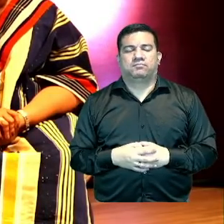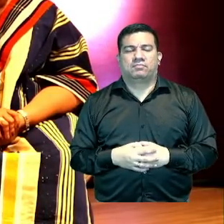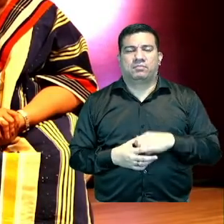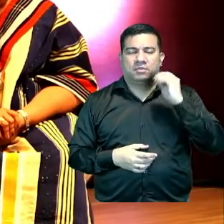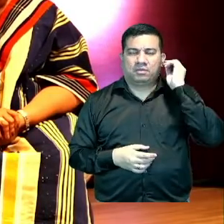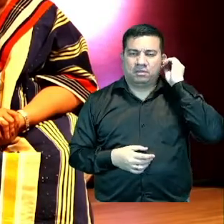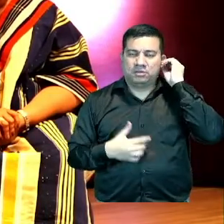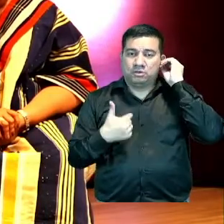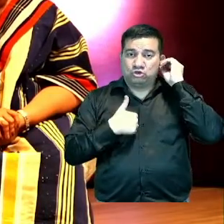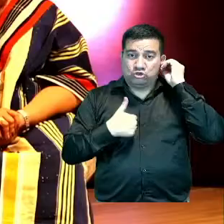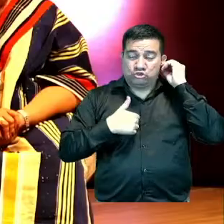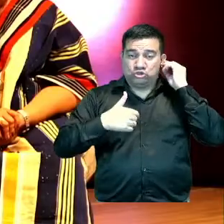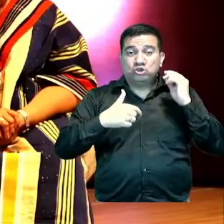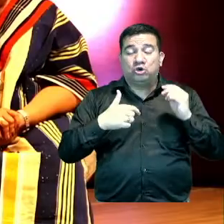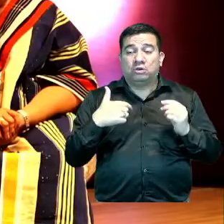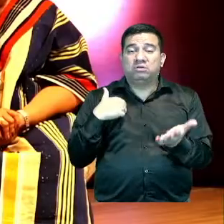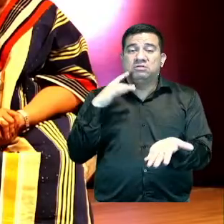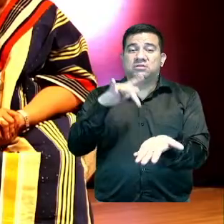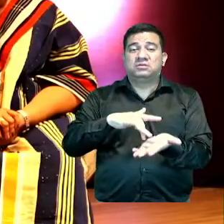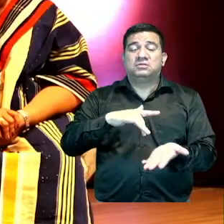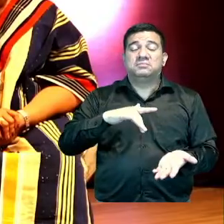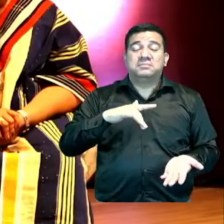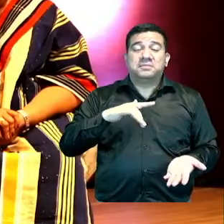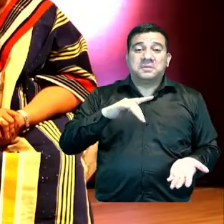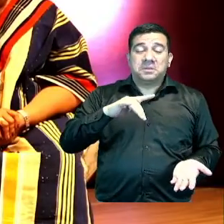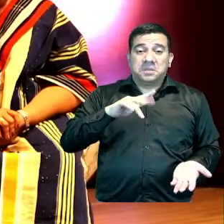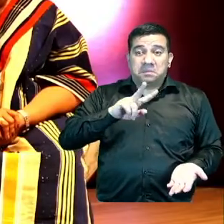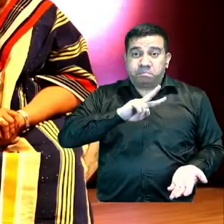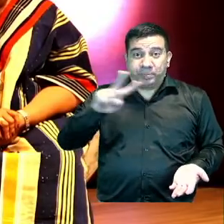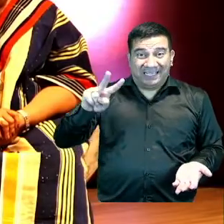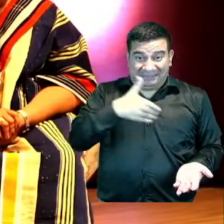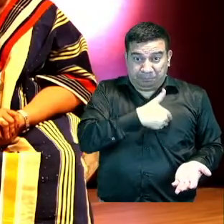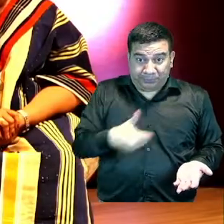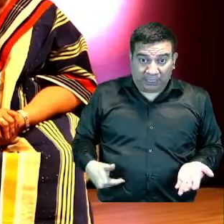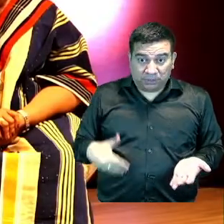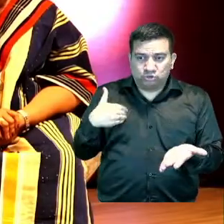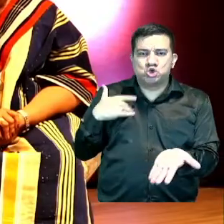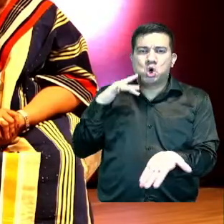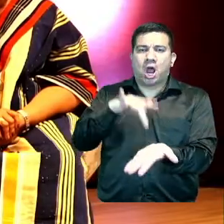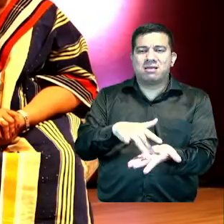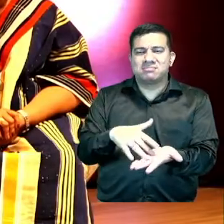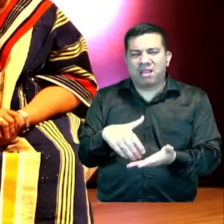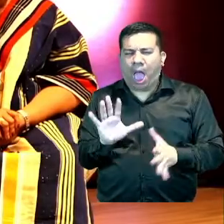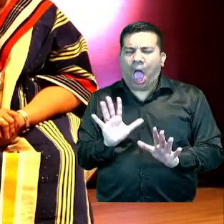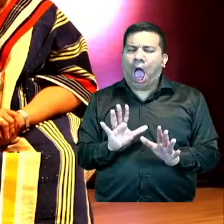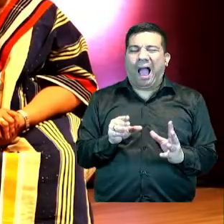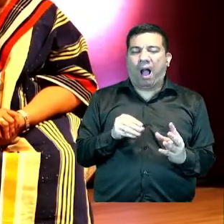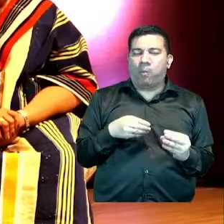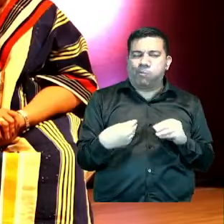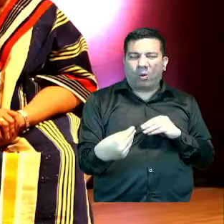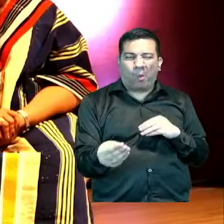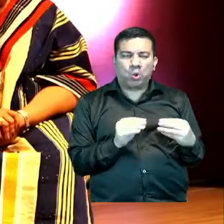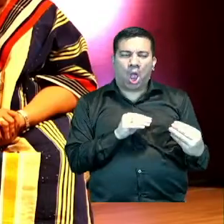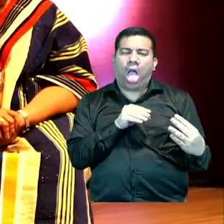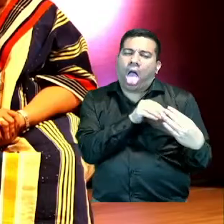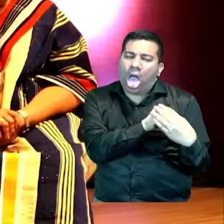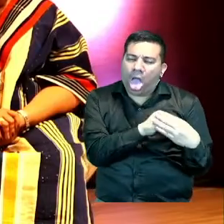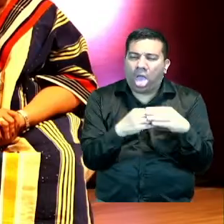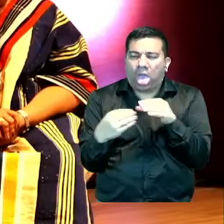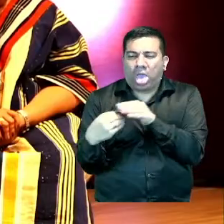And I didn't arrive to the Vice President's office to fit any mold or to accommodate myself to